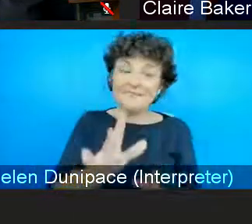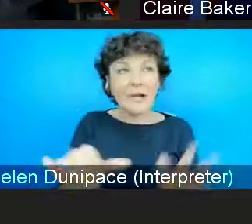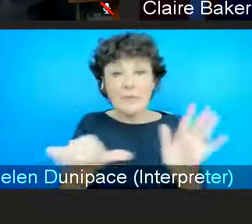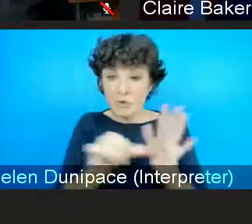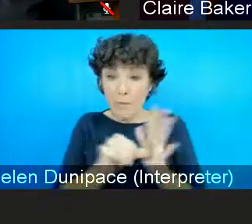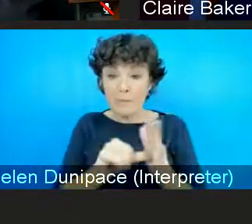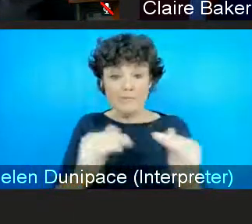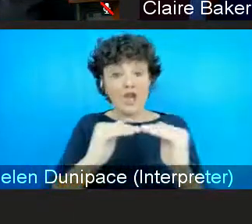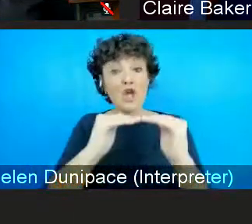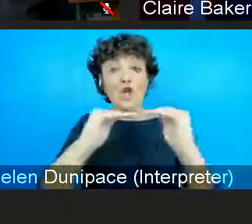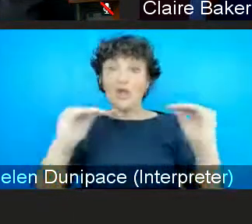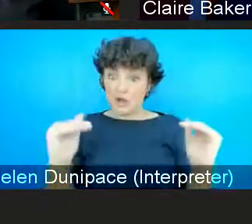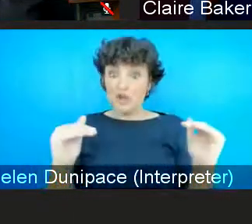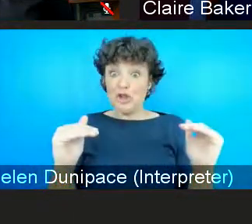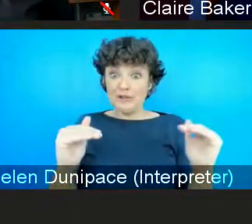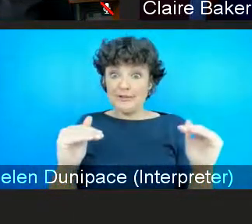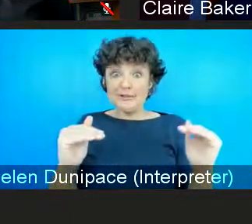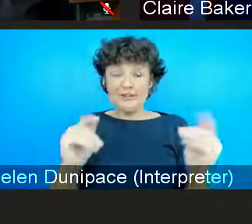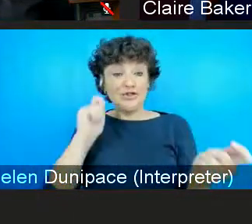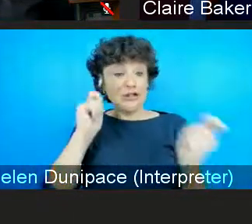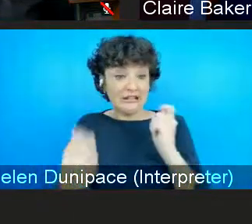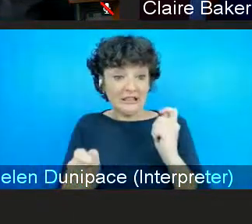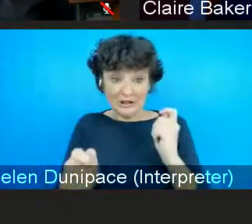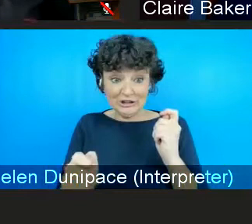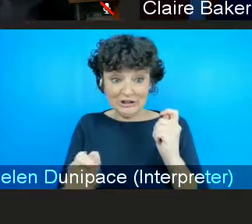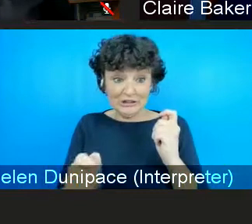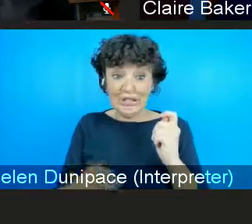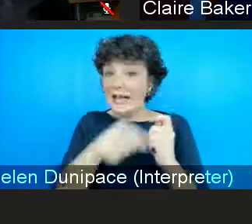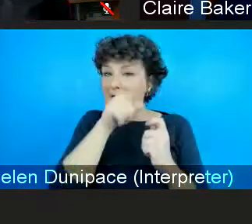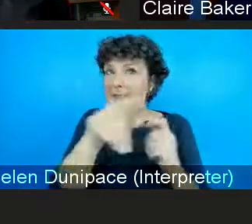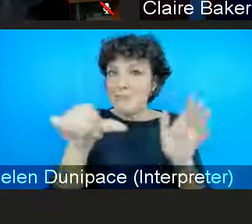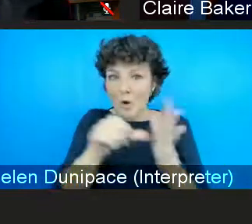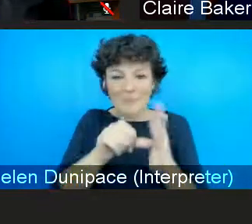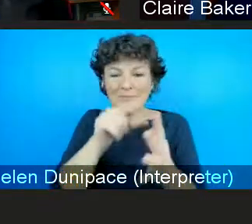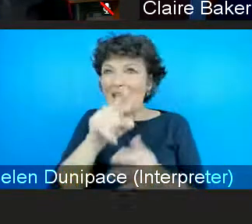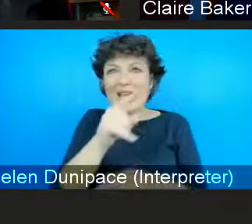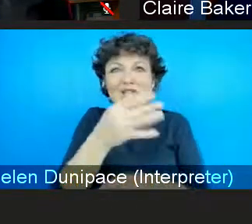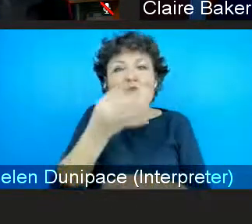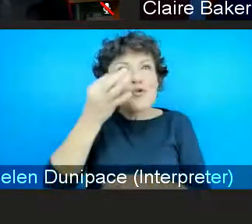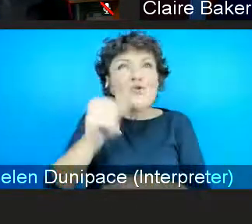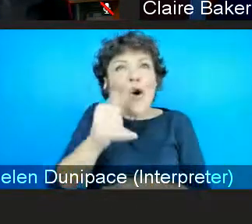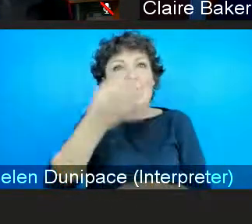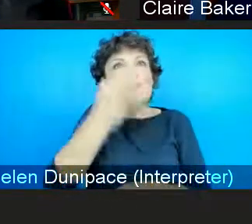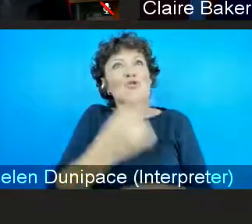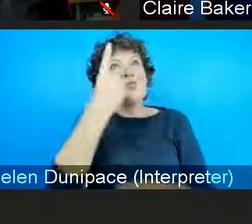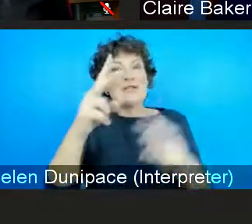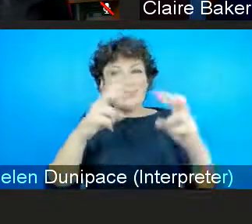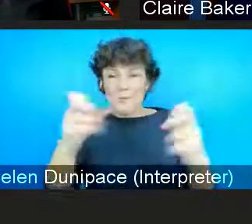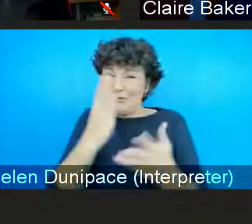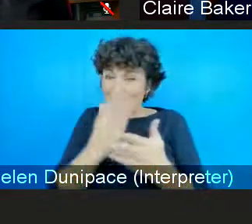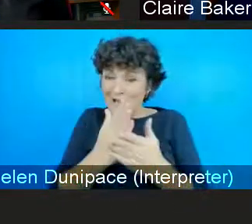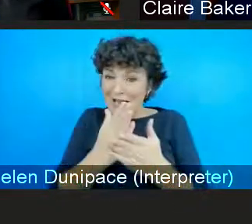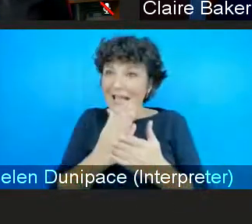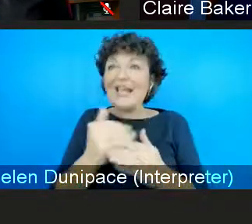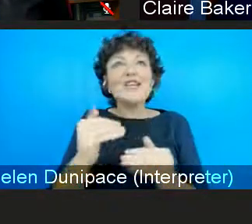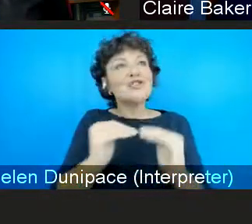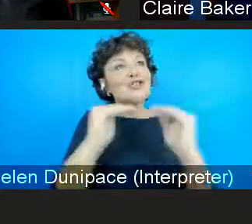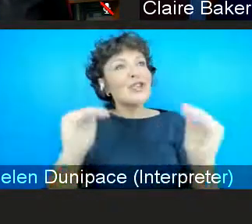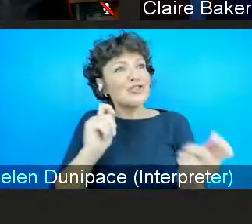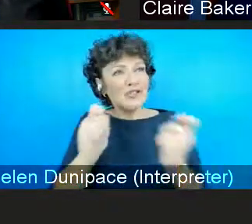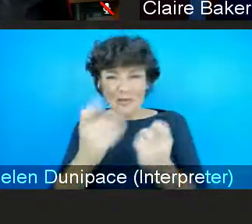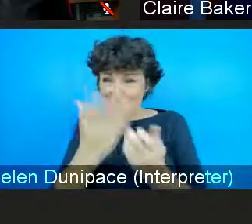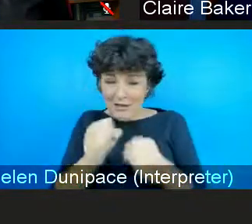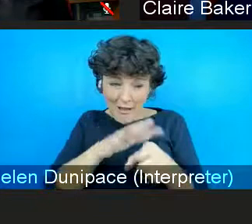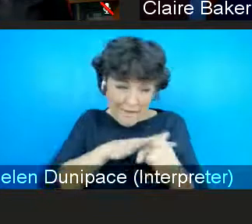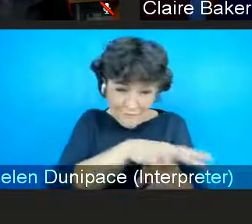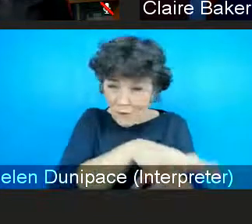like the Heineken policy area gets absolutely everywhere in around the system. But just to, you know, to give priorities, I mean, I think